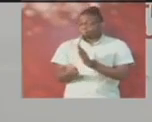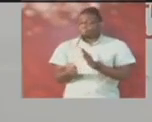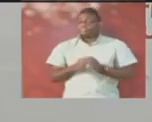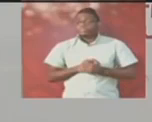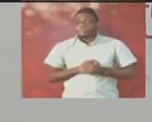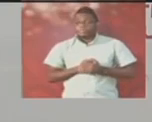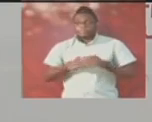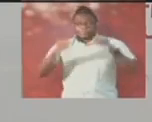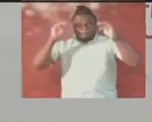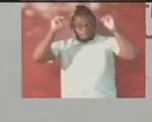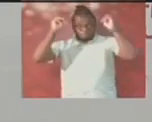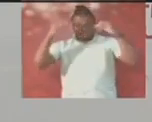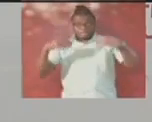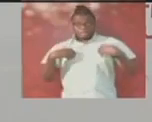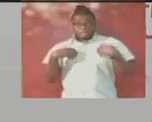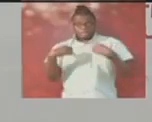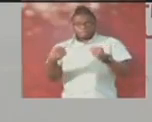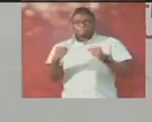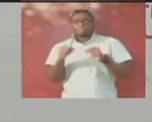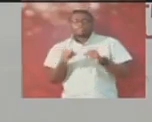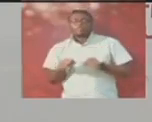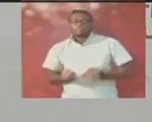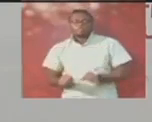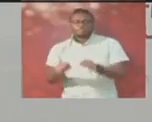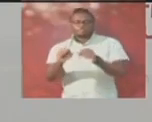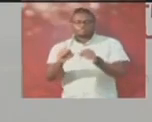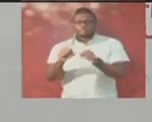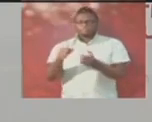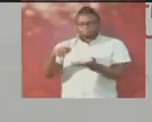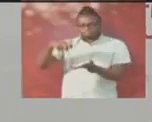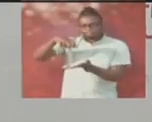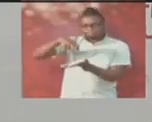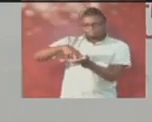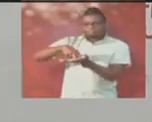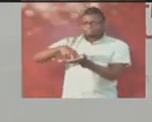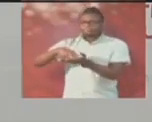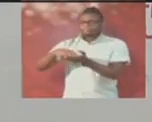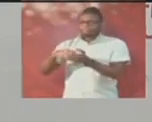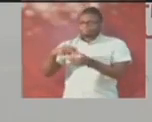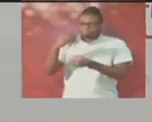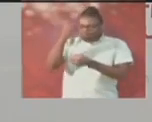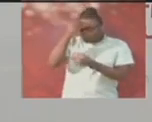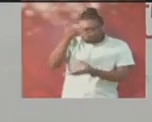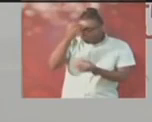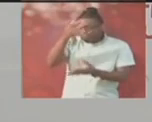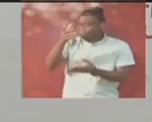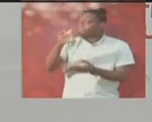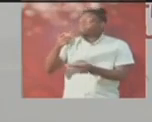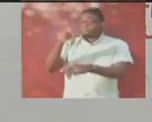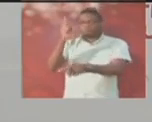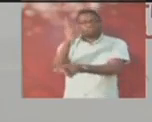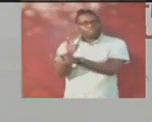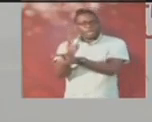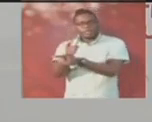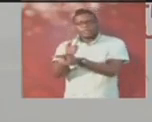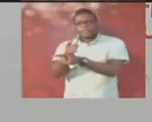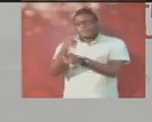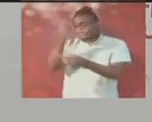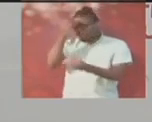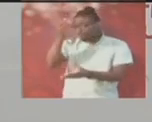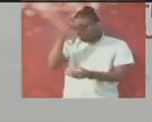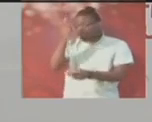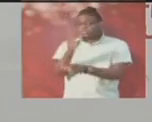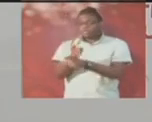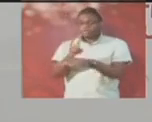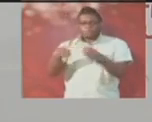Health remains committed to providing you with relevant, accurate, and up-to-date information on the national